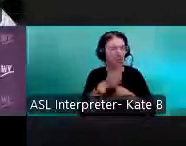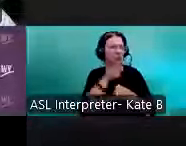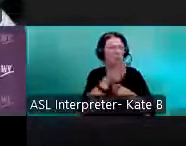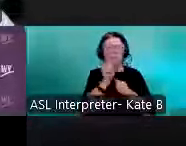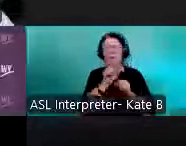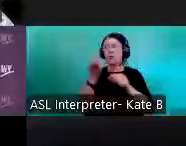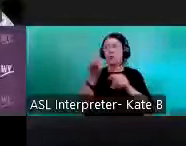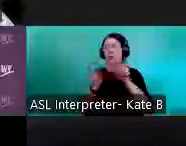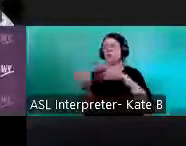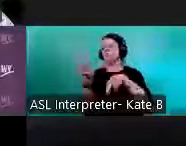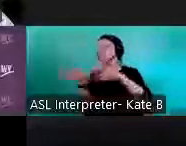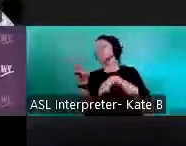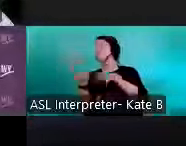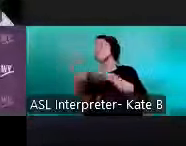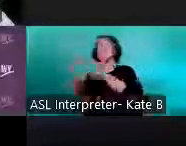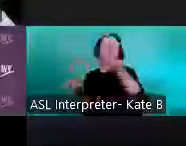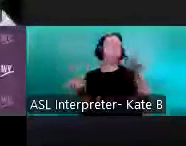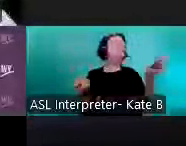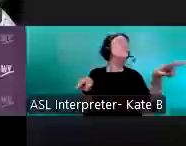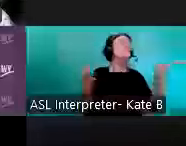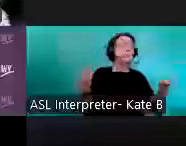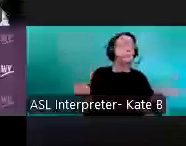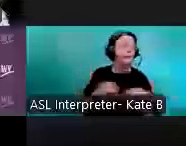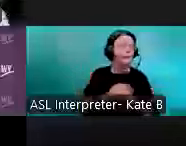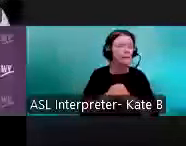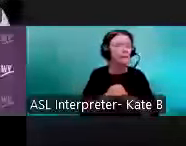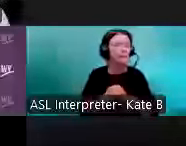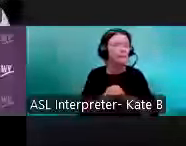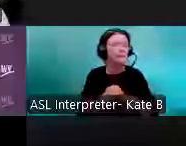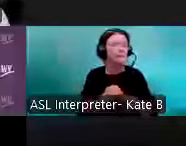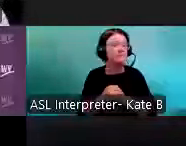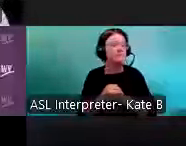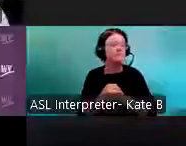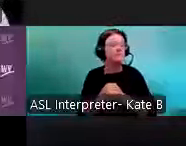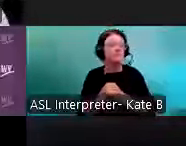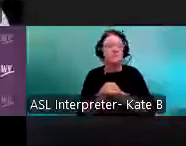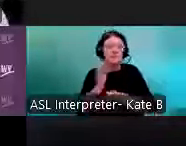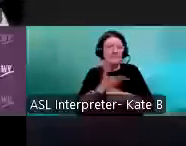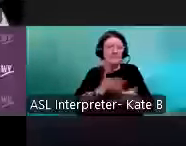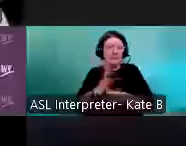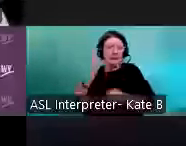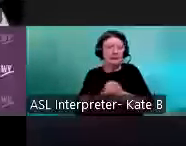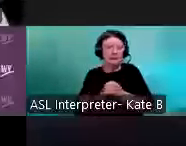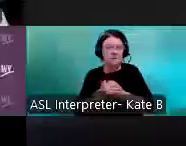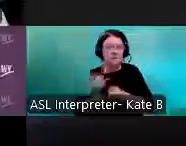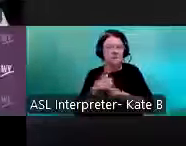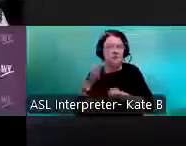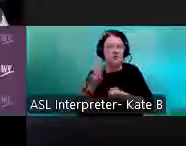place in Wisconsin. And it really is a right that we have, and it